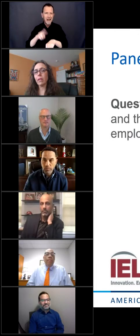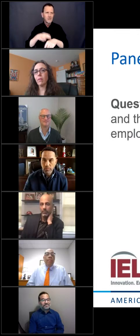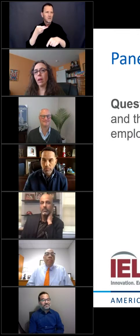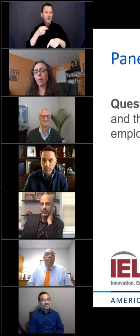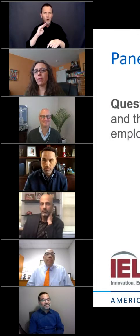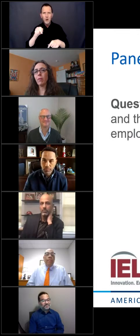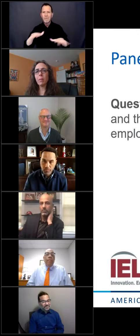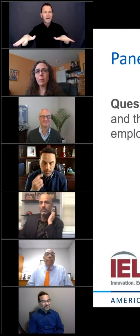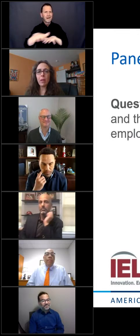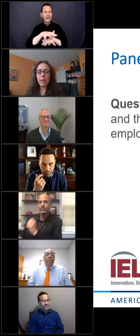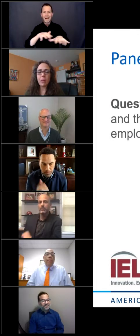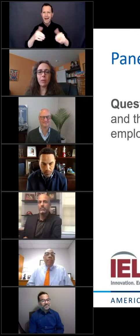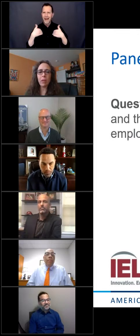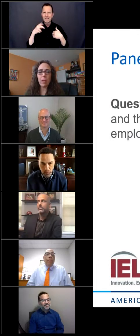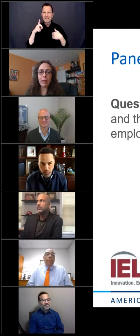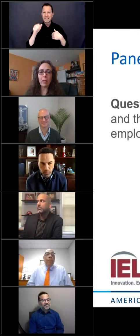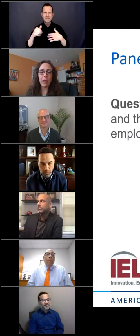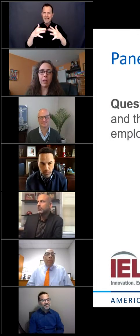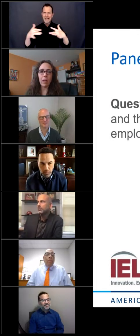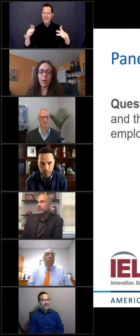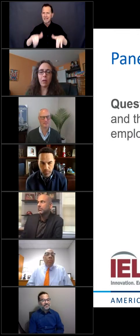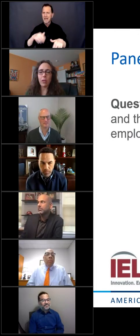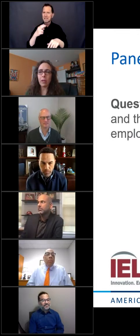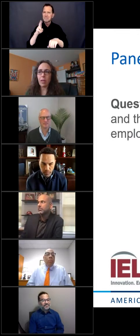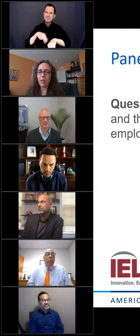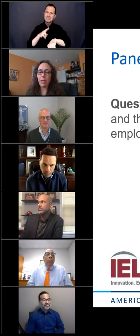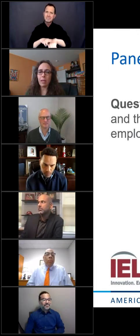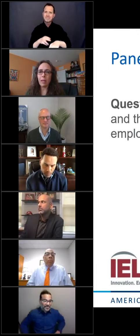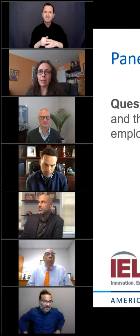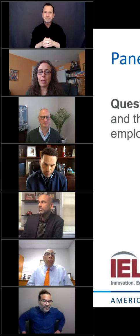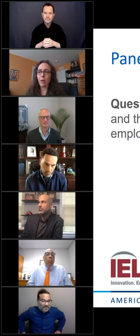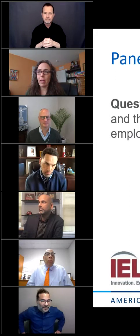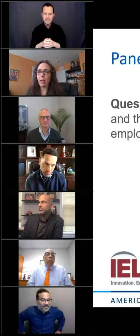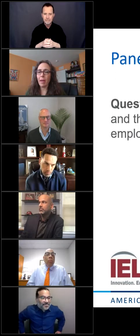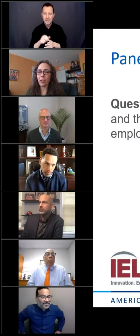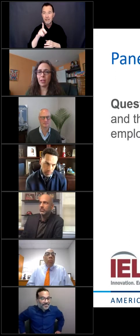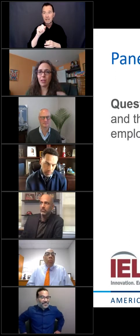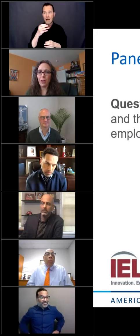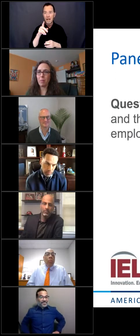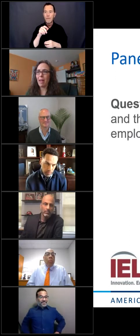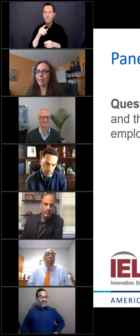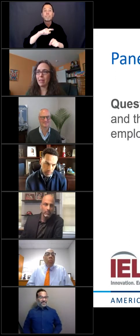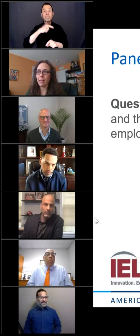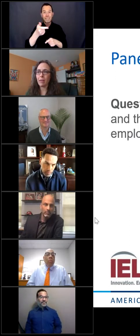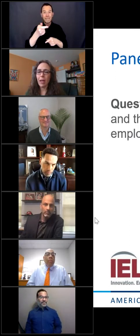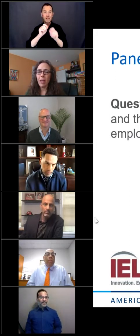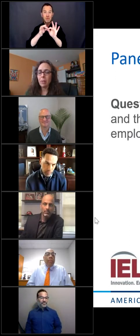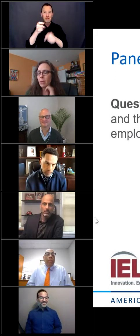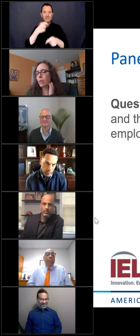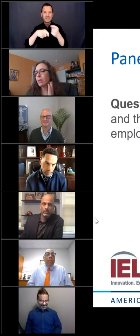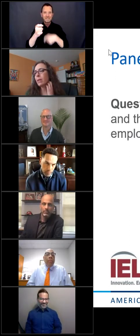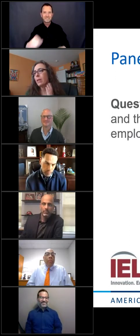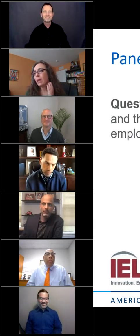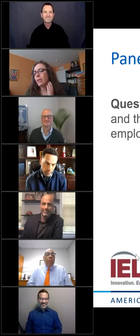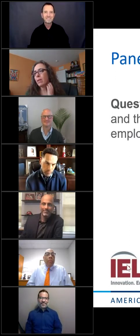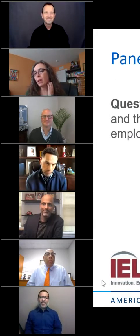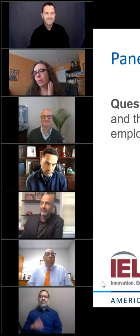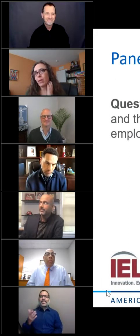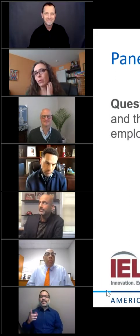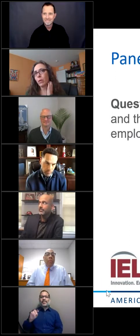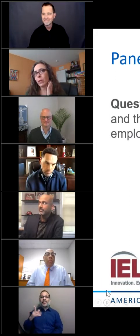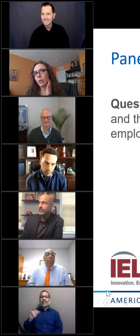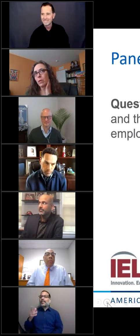Thanks, Steve. Fatima, let's move to the next question, because I think that's a nice segue, and I'm actually going to toss it back to Steve, because I want us